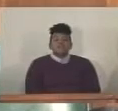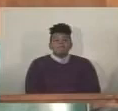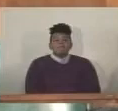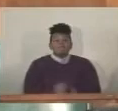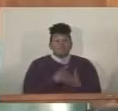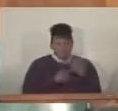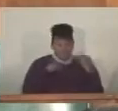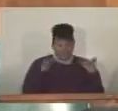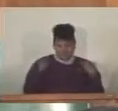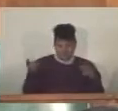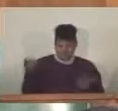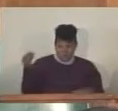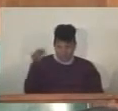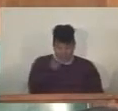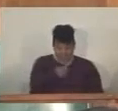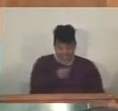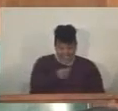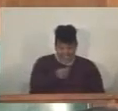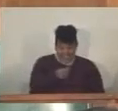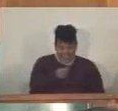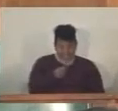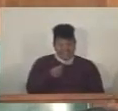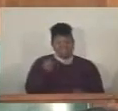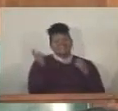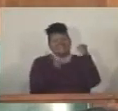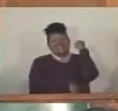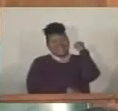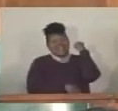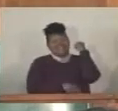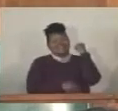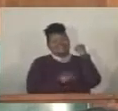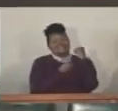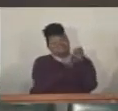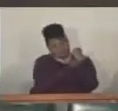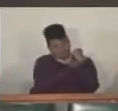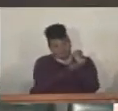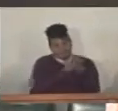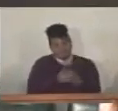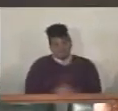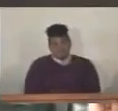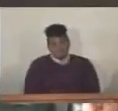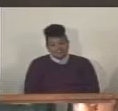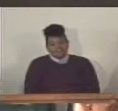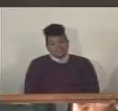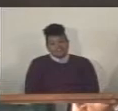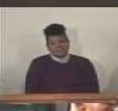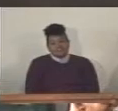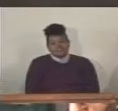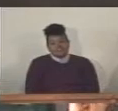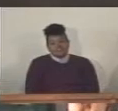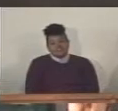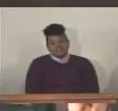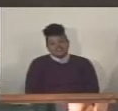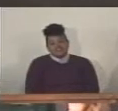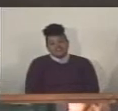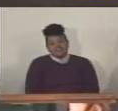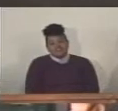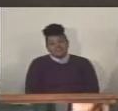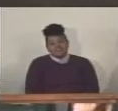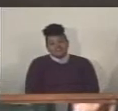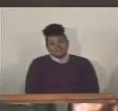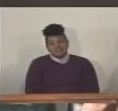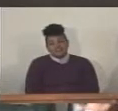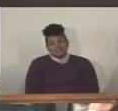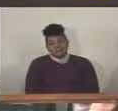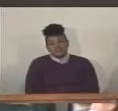explain to you what happens in the criminal courts. Because what happens is this. The judge, the sentencing